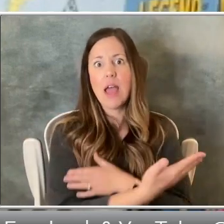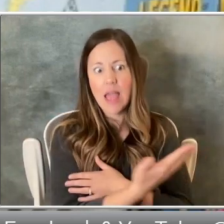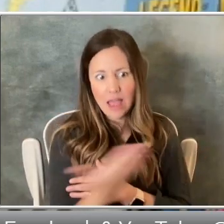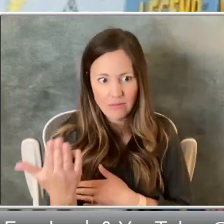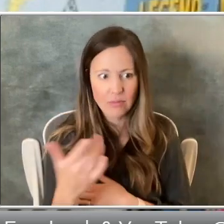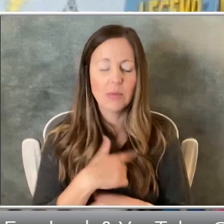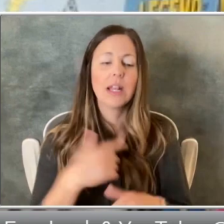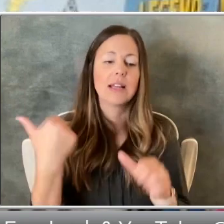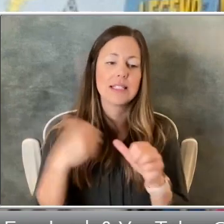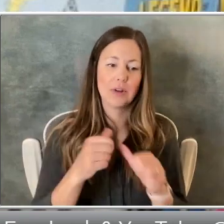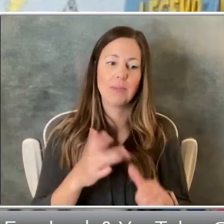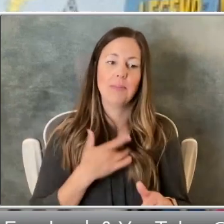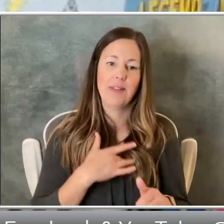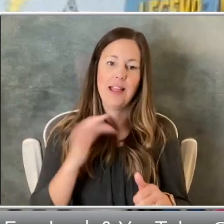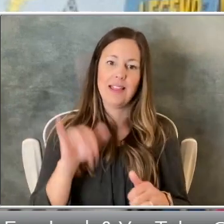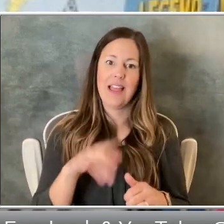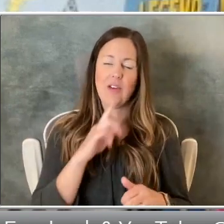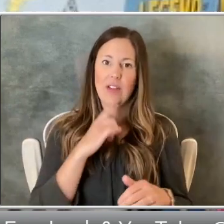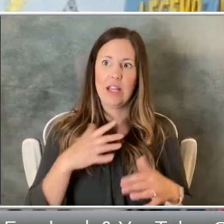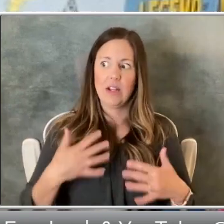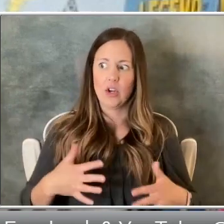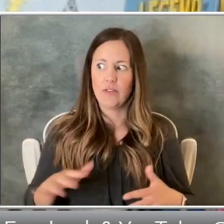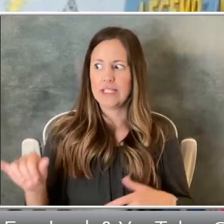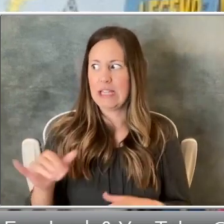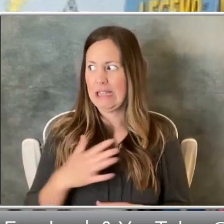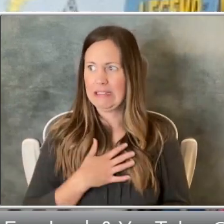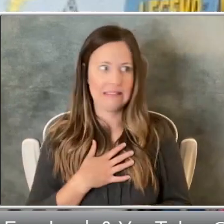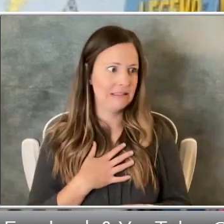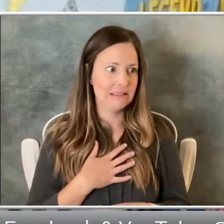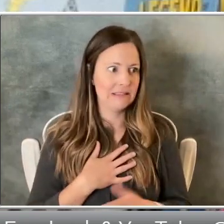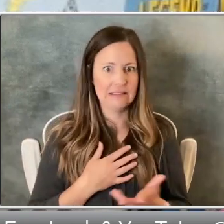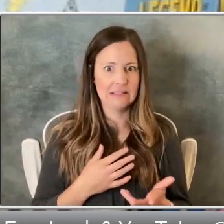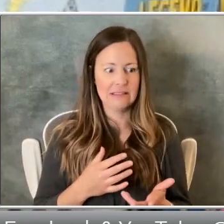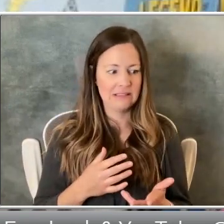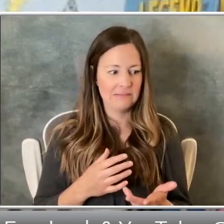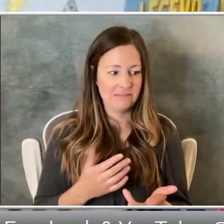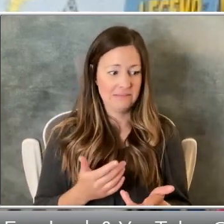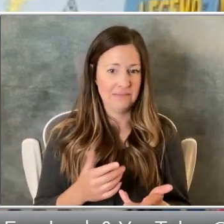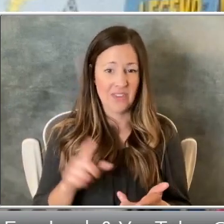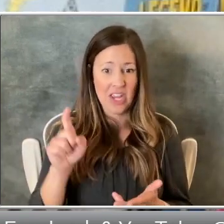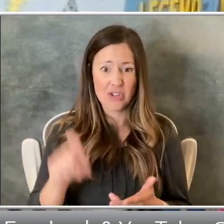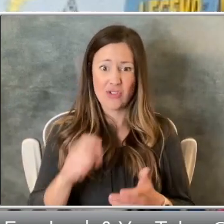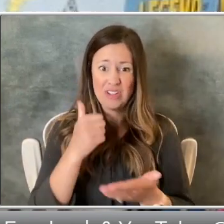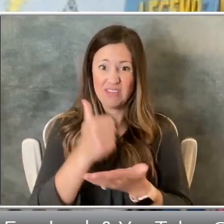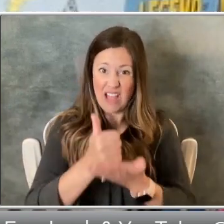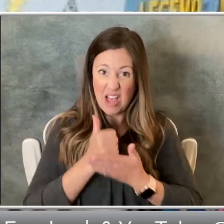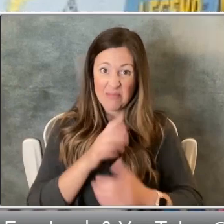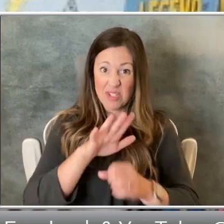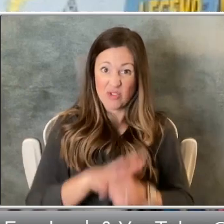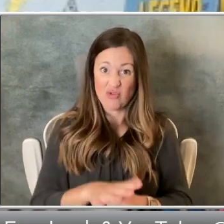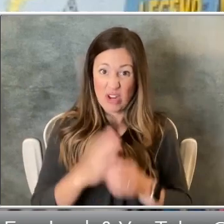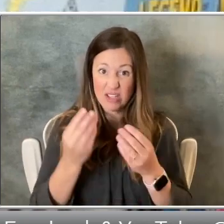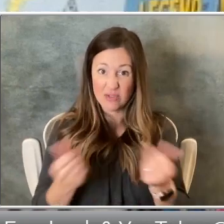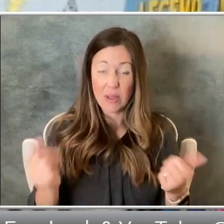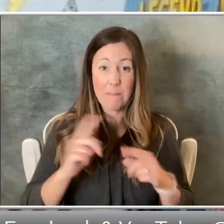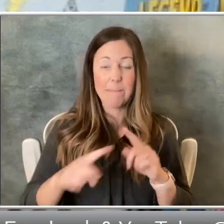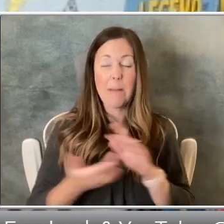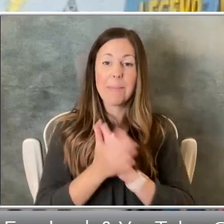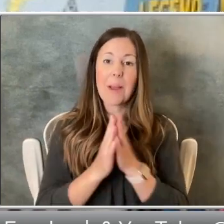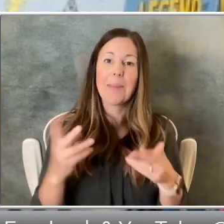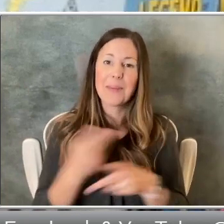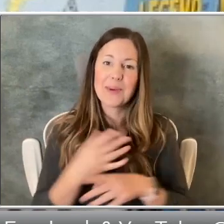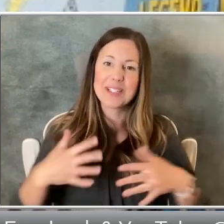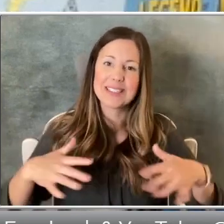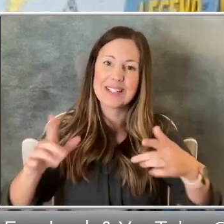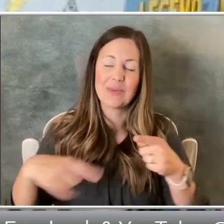remember feeling that nervousness of like, I should be going out as a stress reliever, and I was getting anxious going